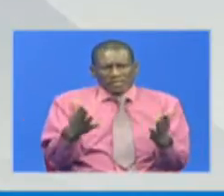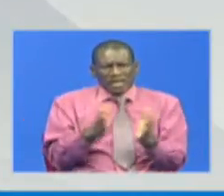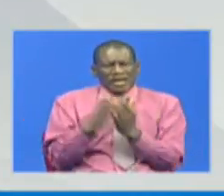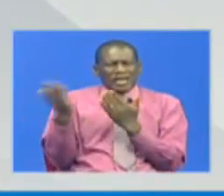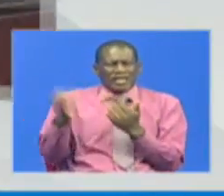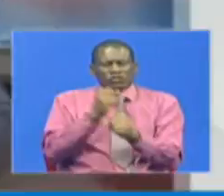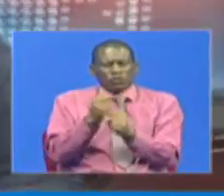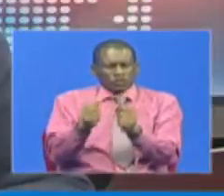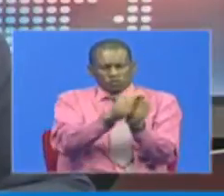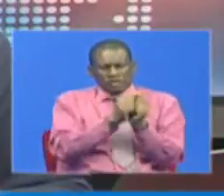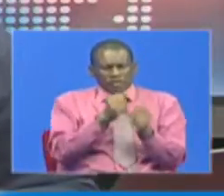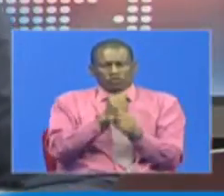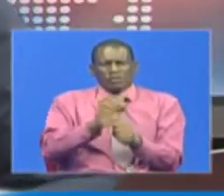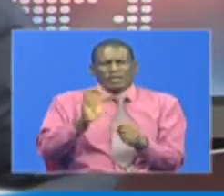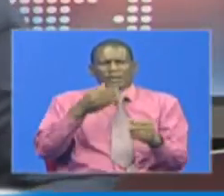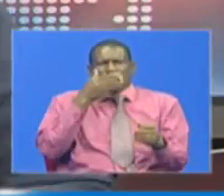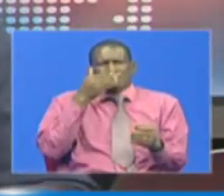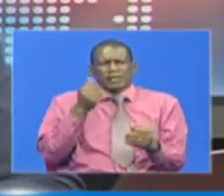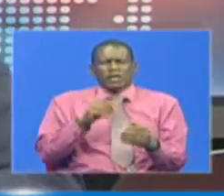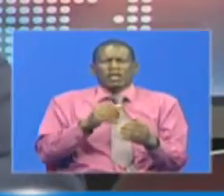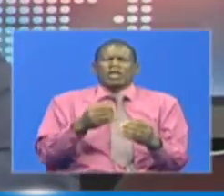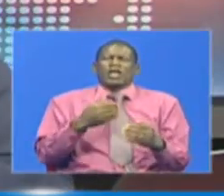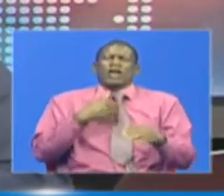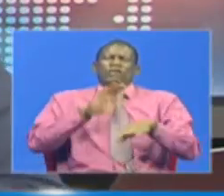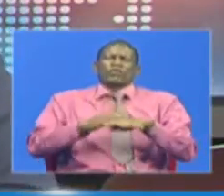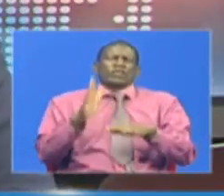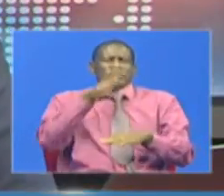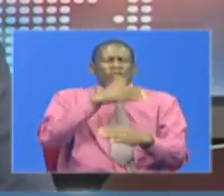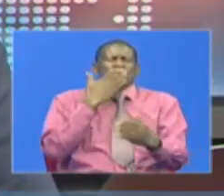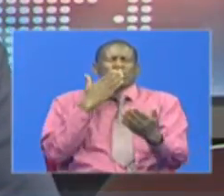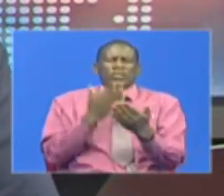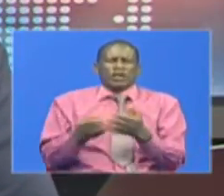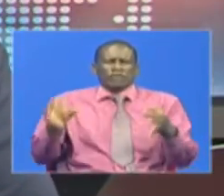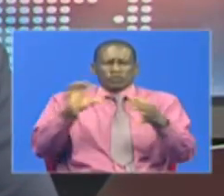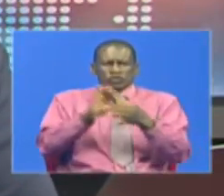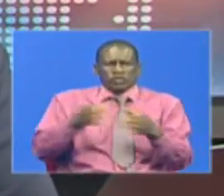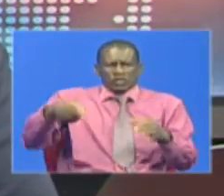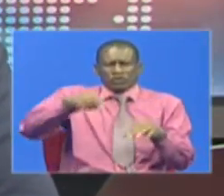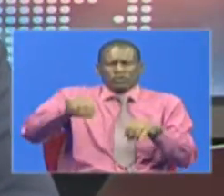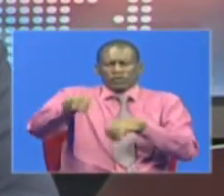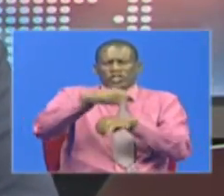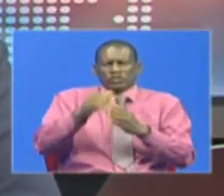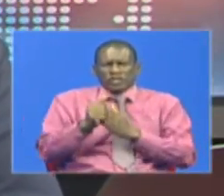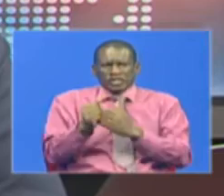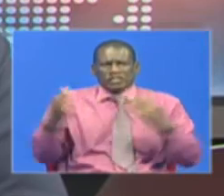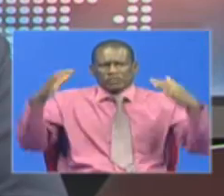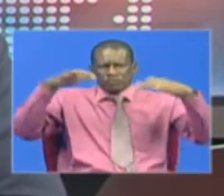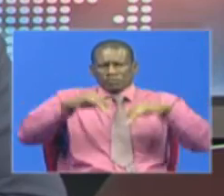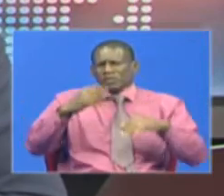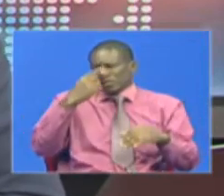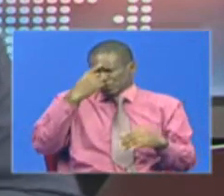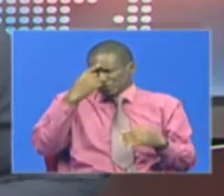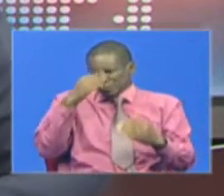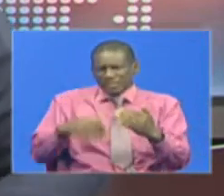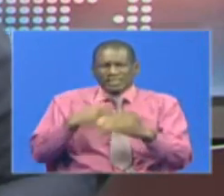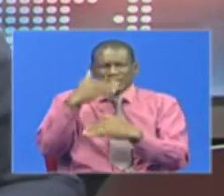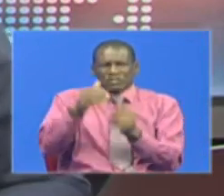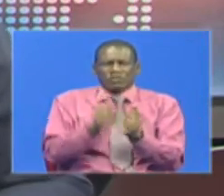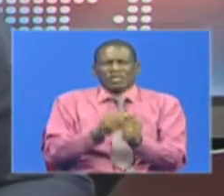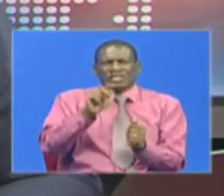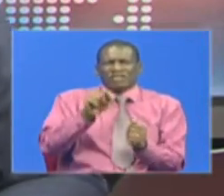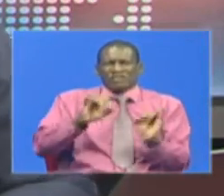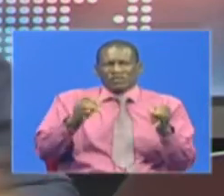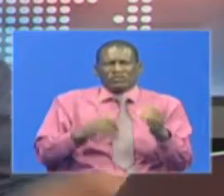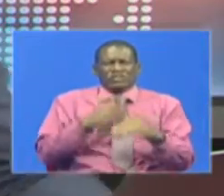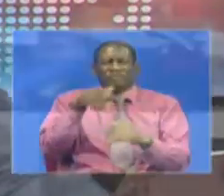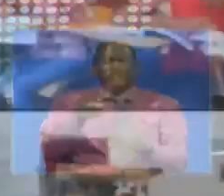together to make Kenya better and stronger. Have yourselves a good evening. Thank you for joining us on National Leadership Forum. Smriti Vidyathi comes up with NTV tonight after